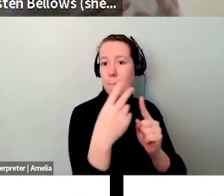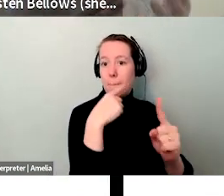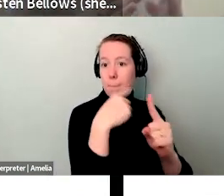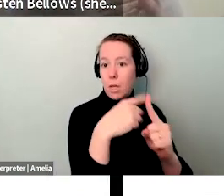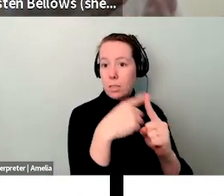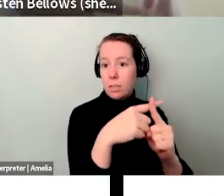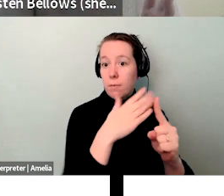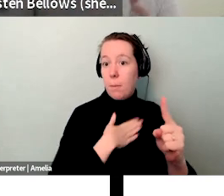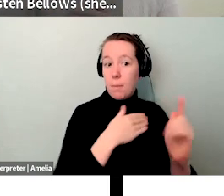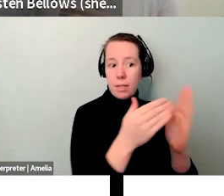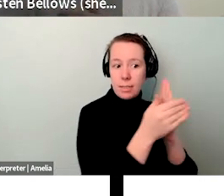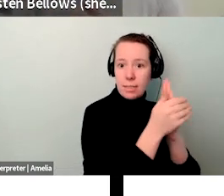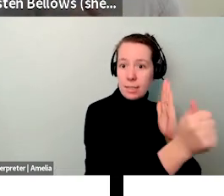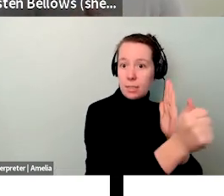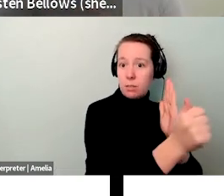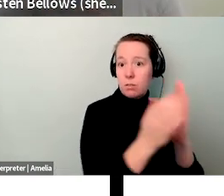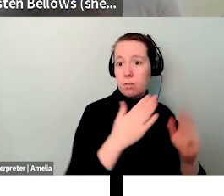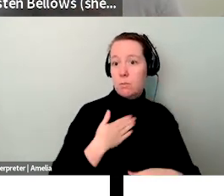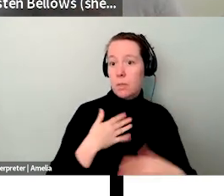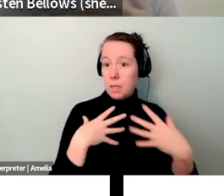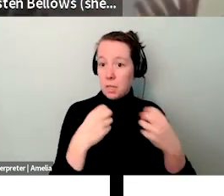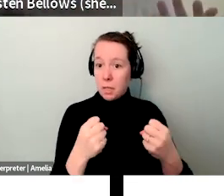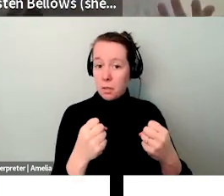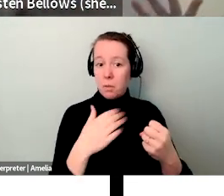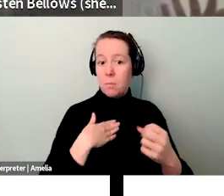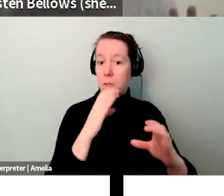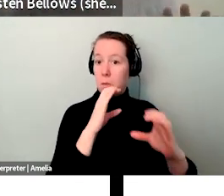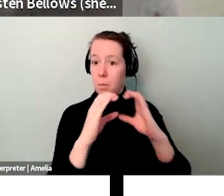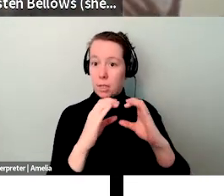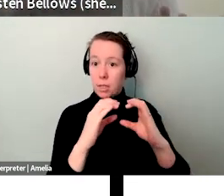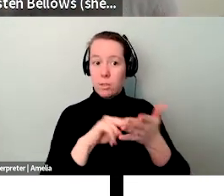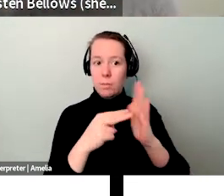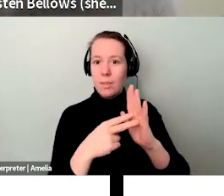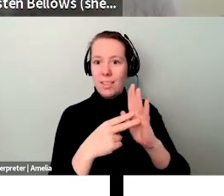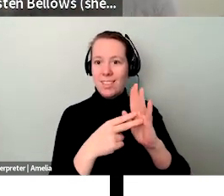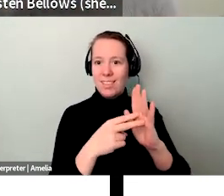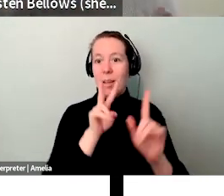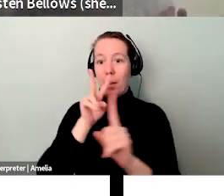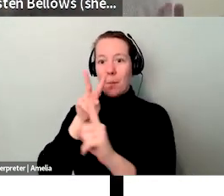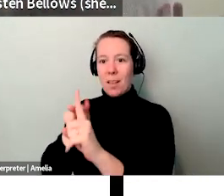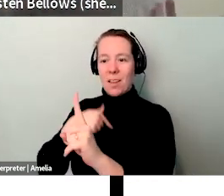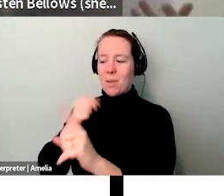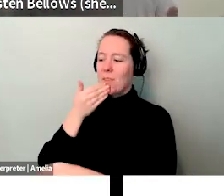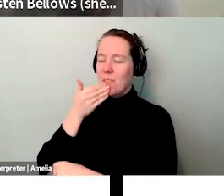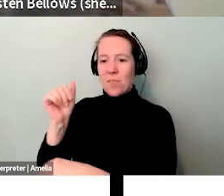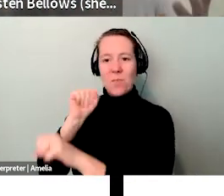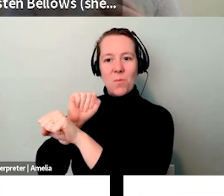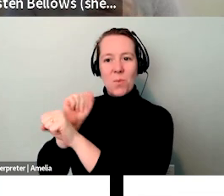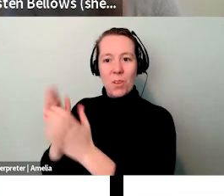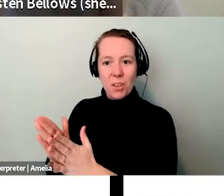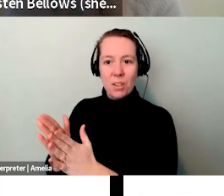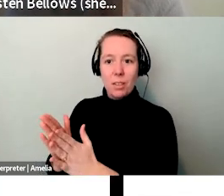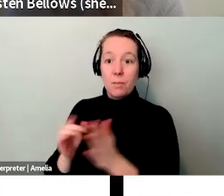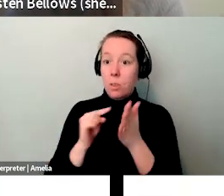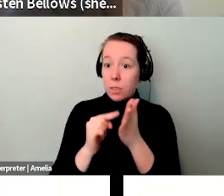I've gained skills that are also going to help me be a good employee, because like, especially like working retail, communication is really important, and that